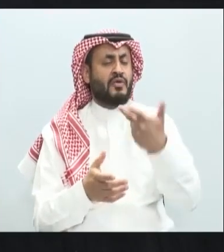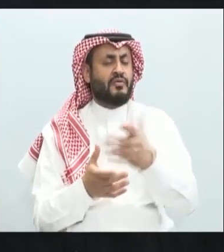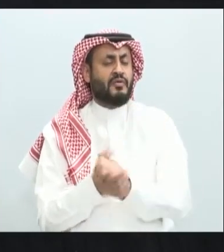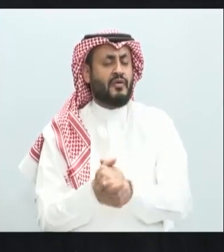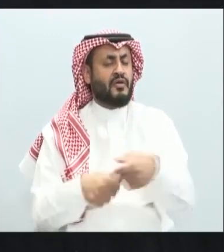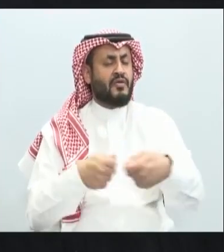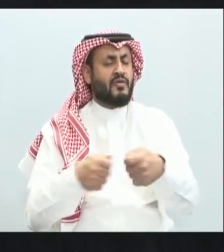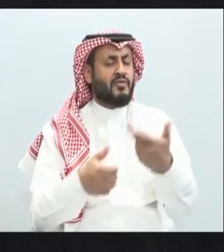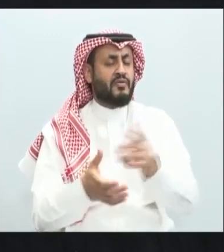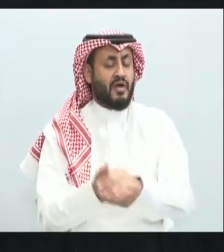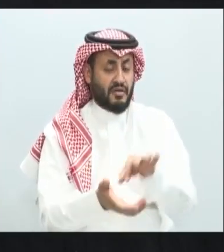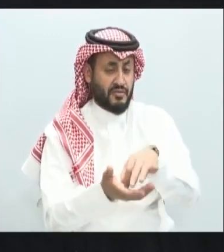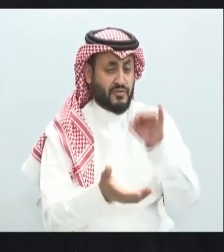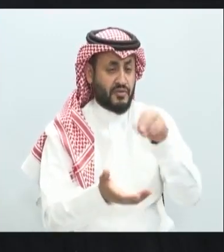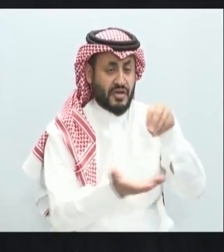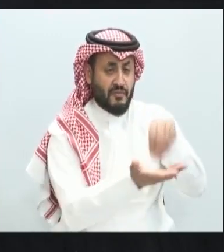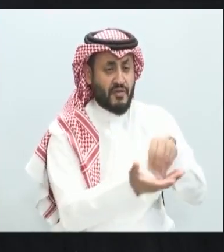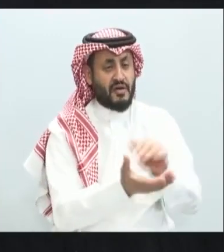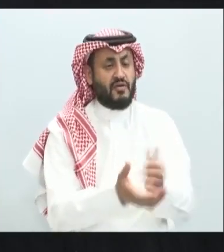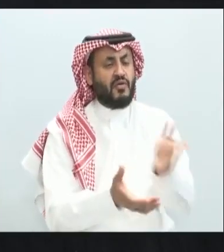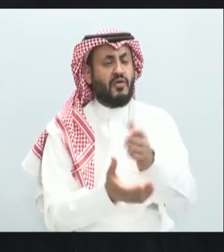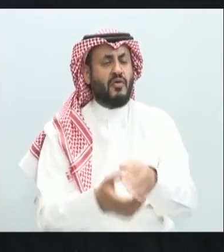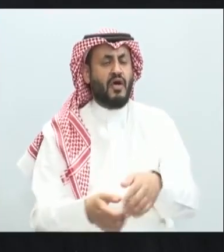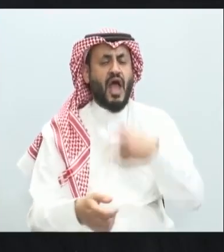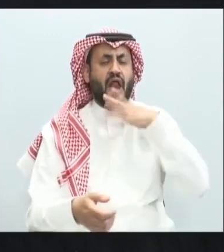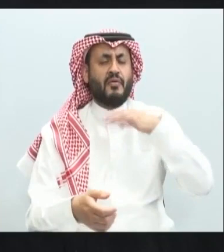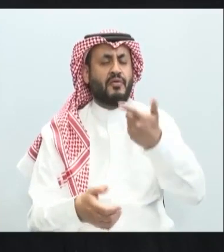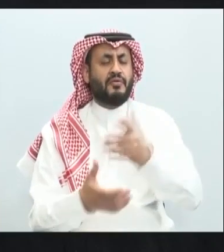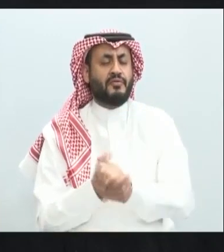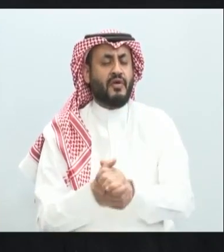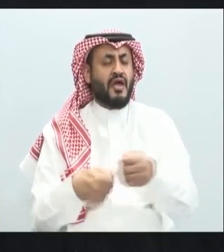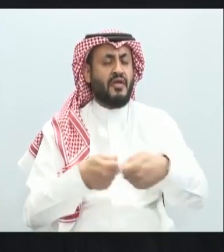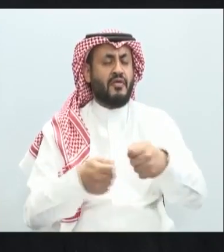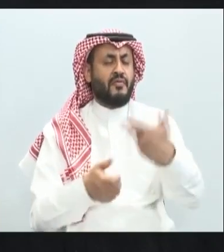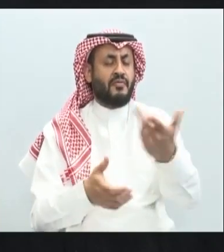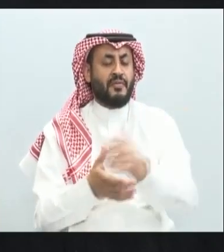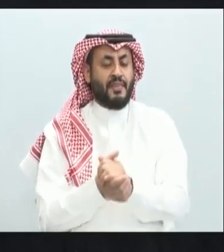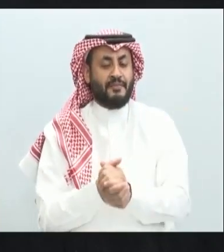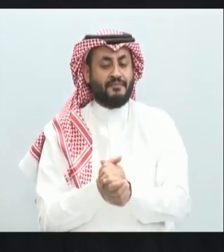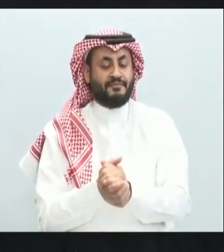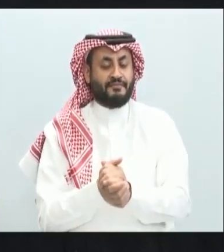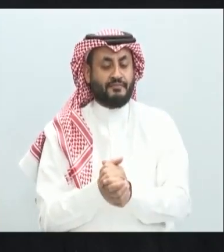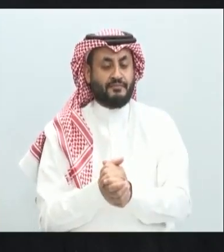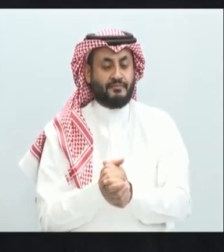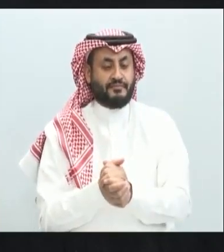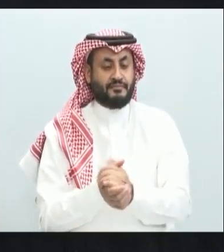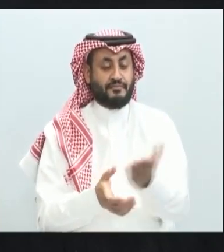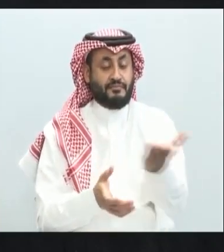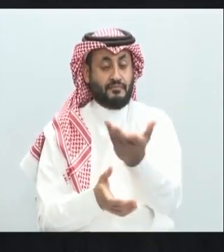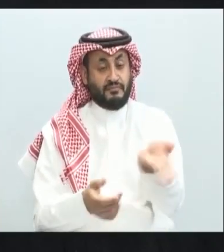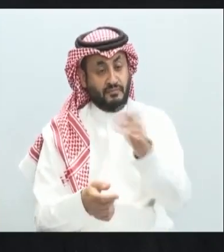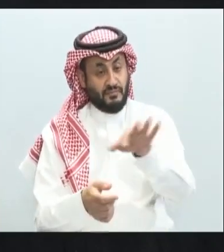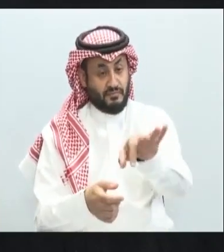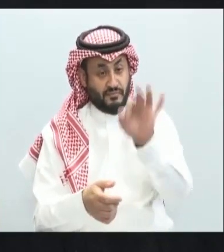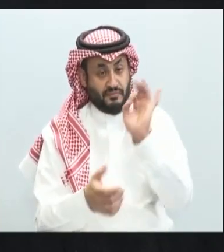Okay, you choose a store, you choose a place, so what do you want? What do you want to do in this store? And he or she